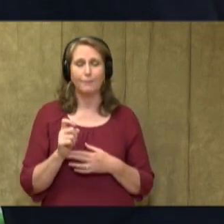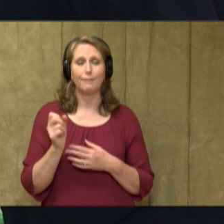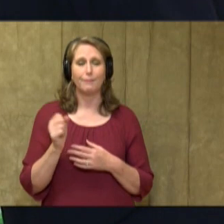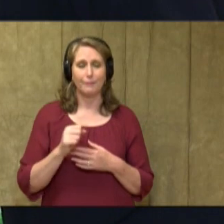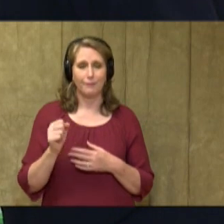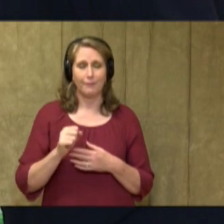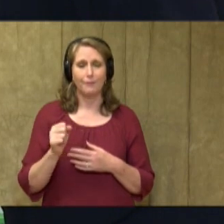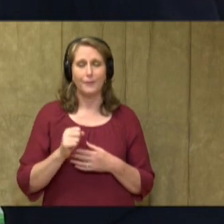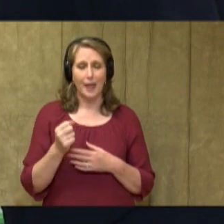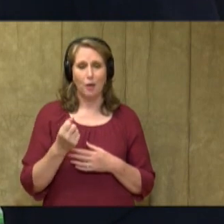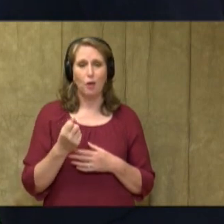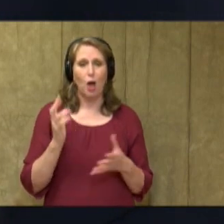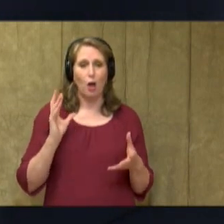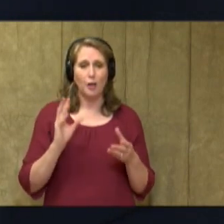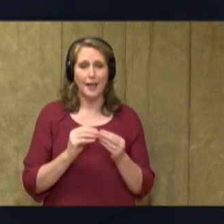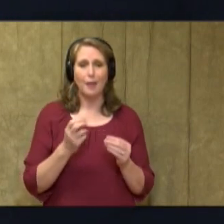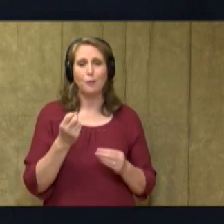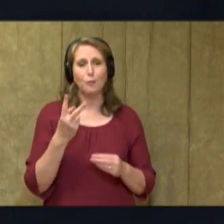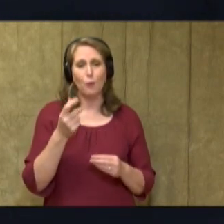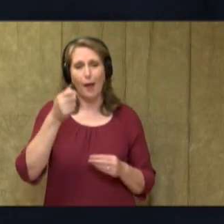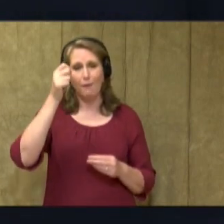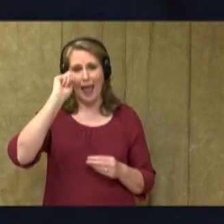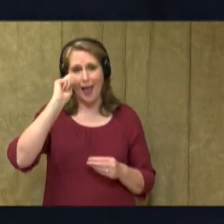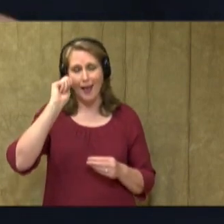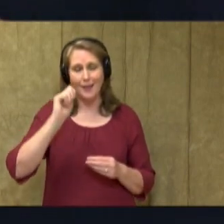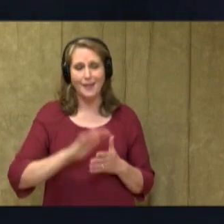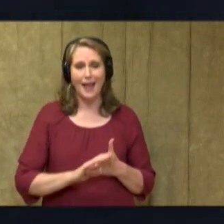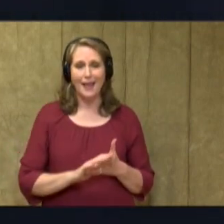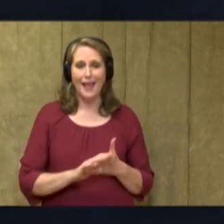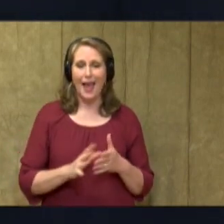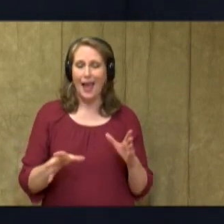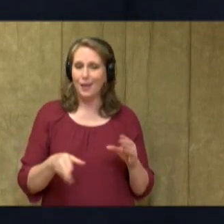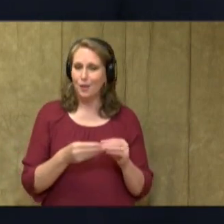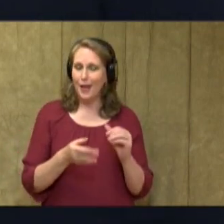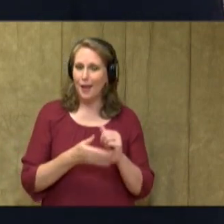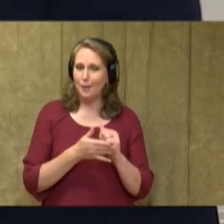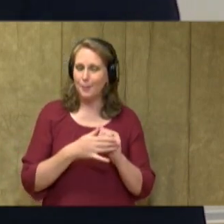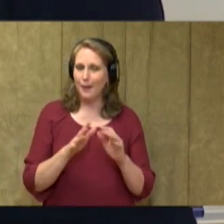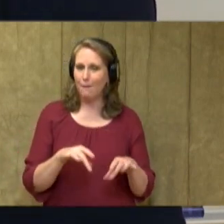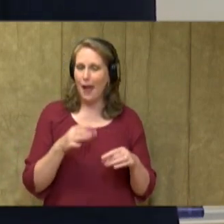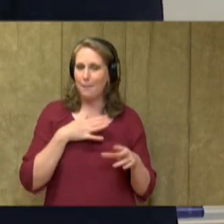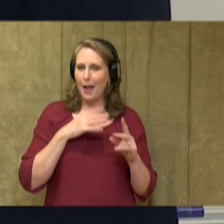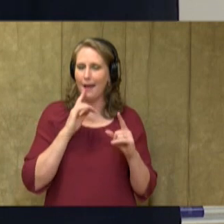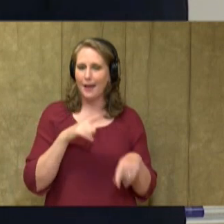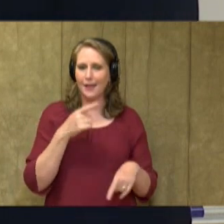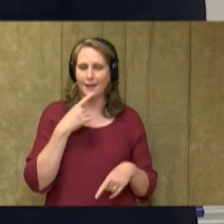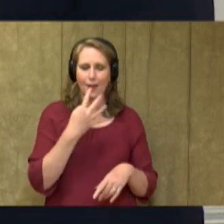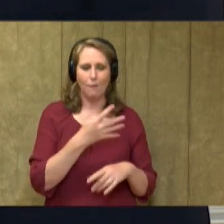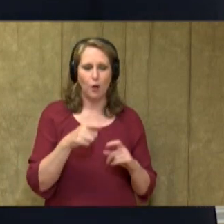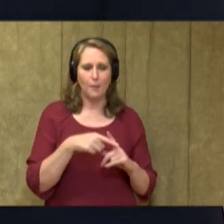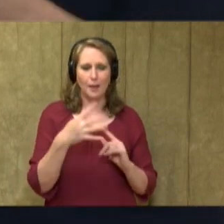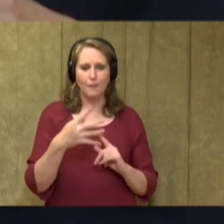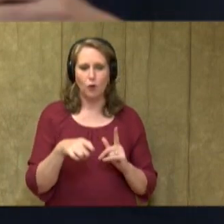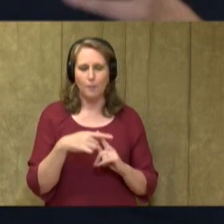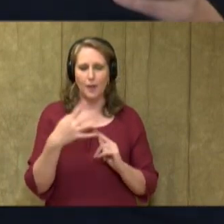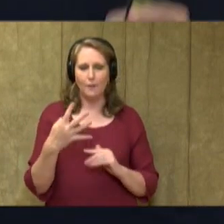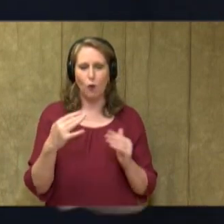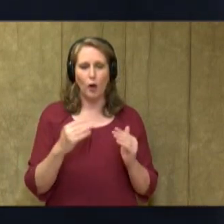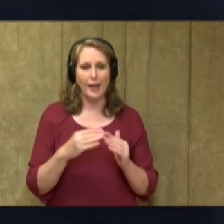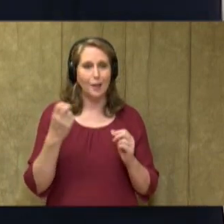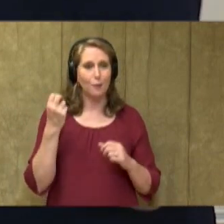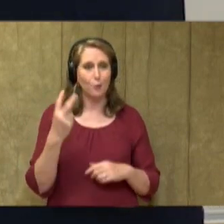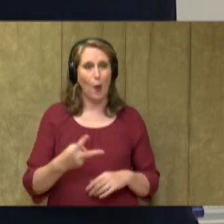Yes, there are 12 hats. That repeated addition helps me get my answer a little quicker. I can say 4 plus 4 plus 4